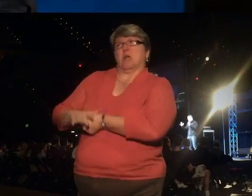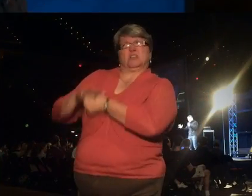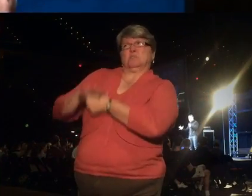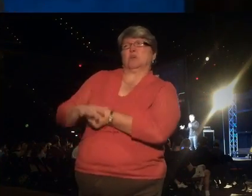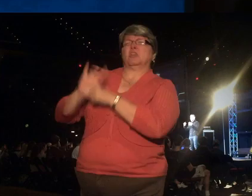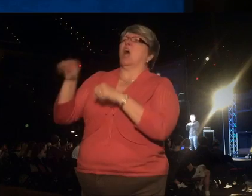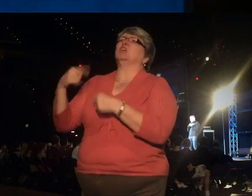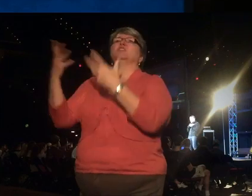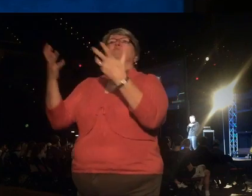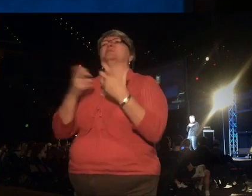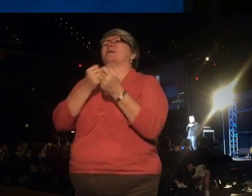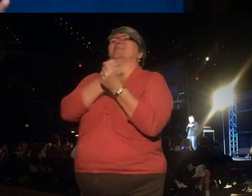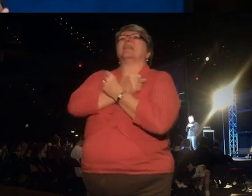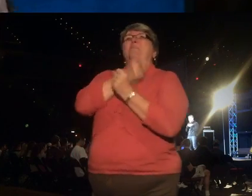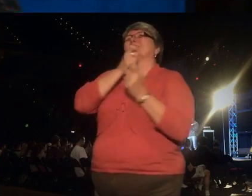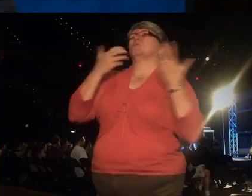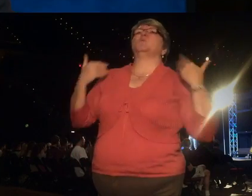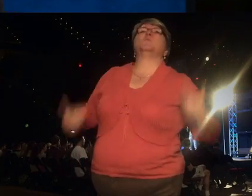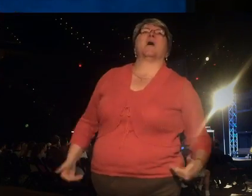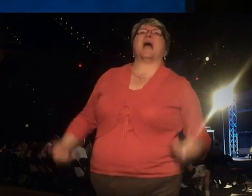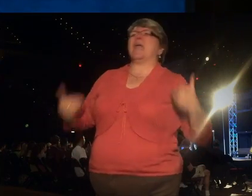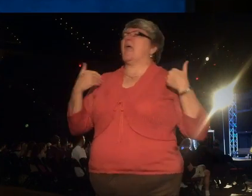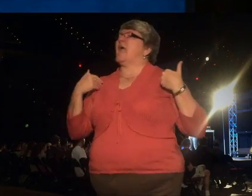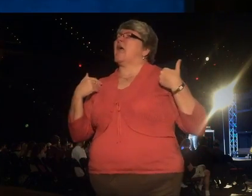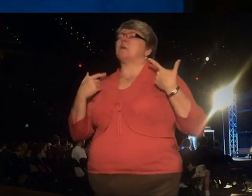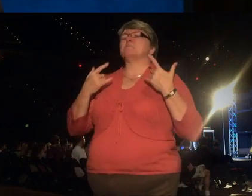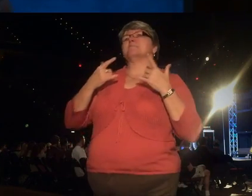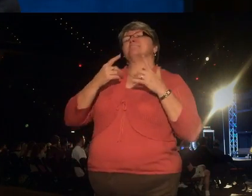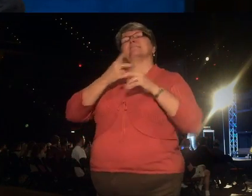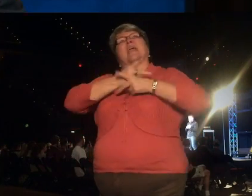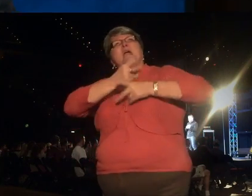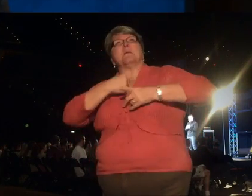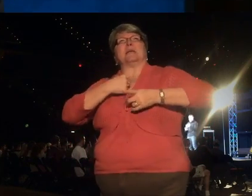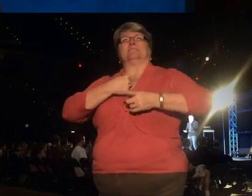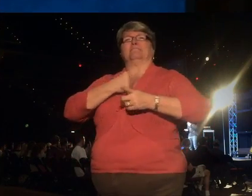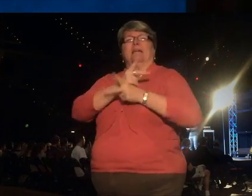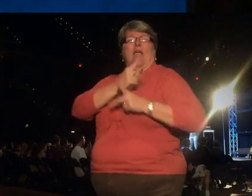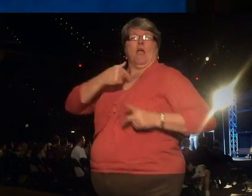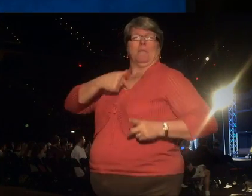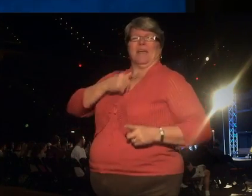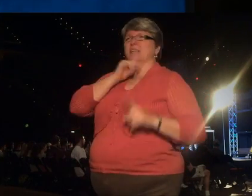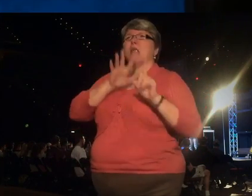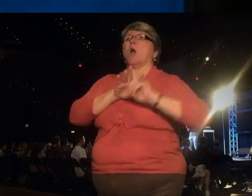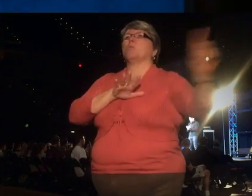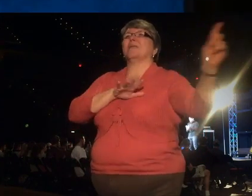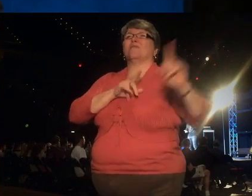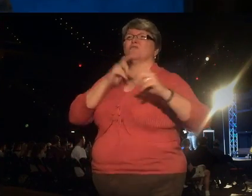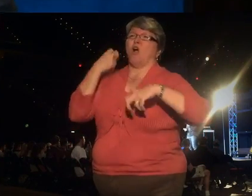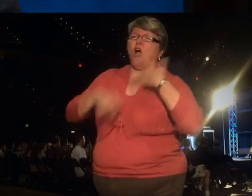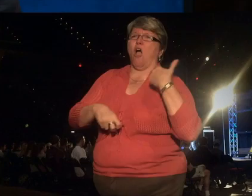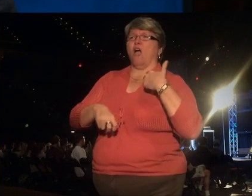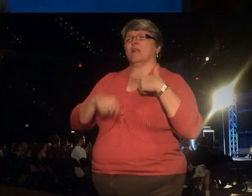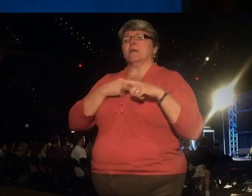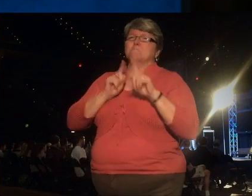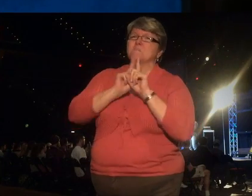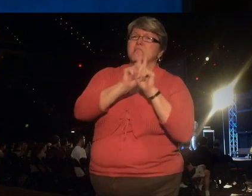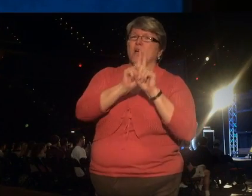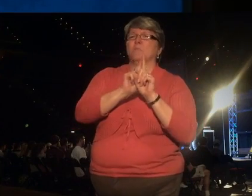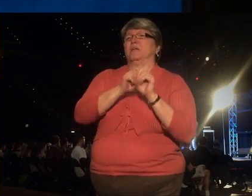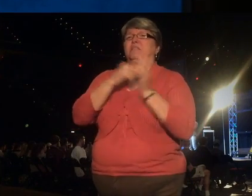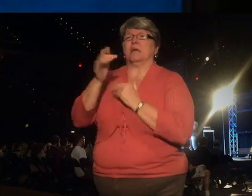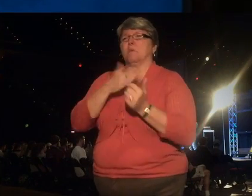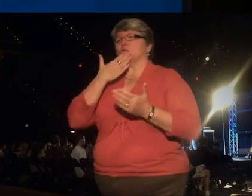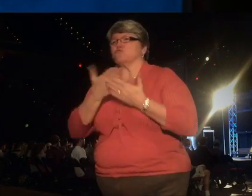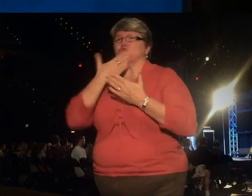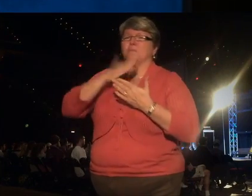want all that pressure. I just want someone who will love me for who I am, all right? And care about me and be there for me and not run out when times get hard, but will be there